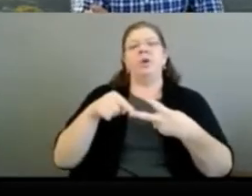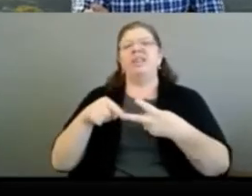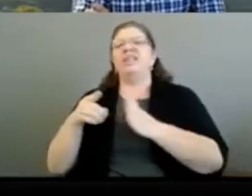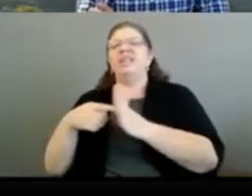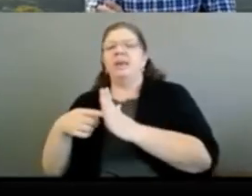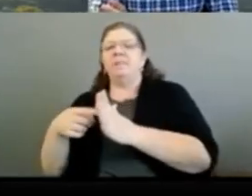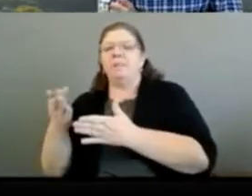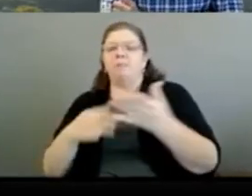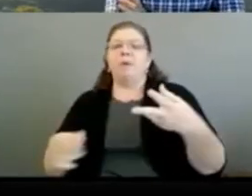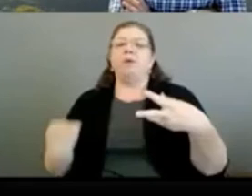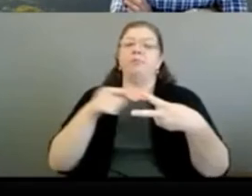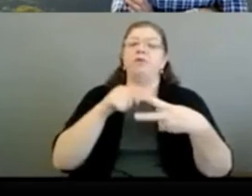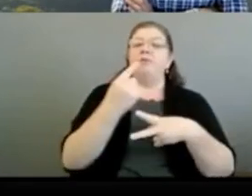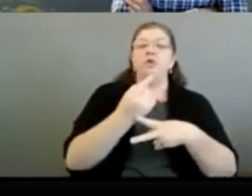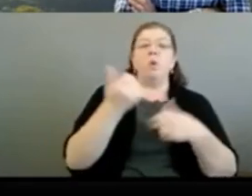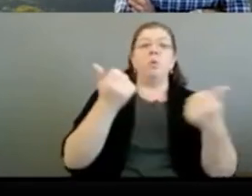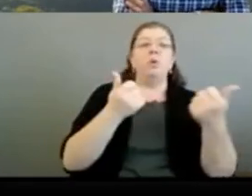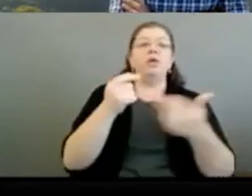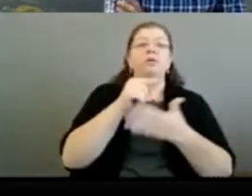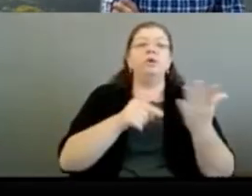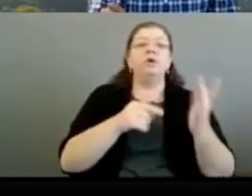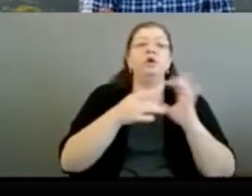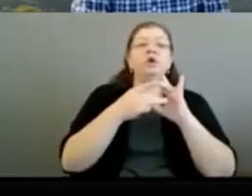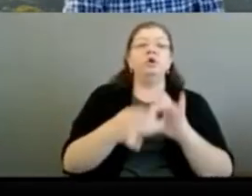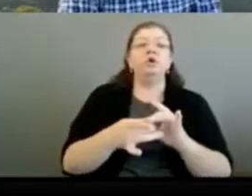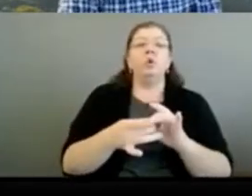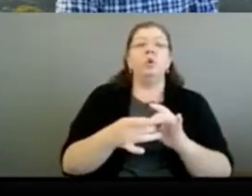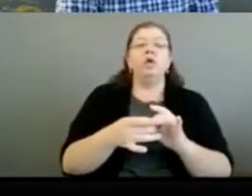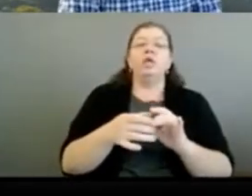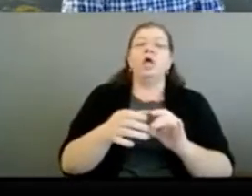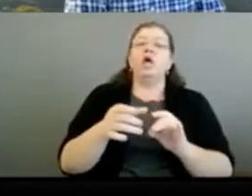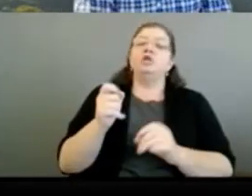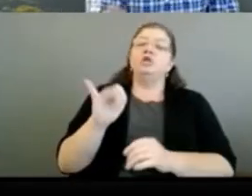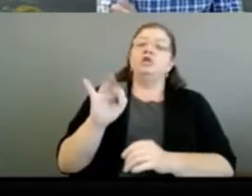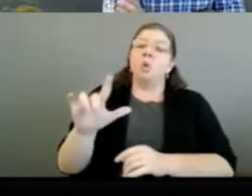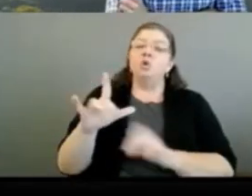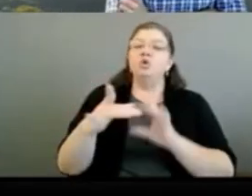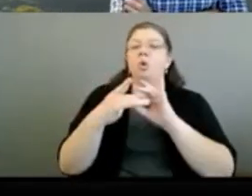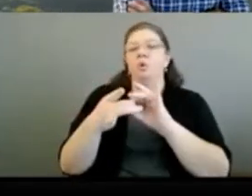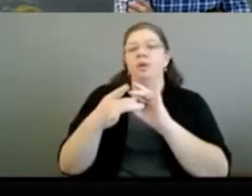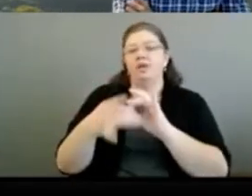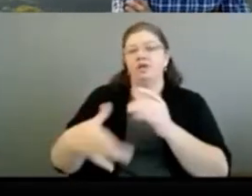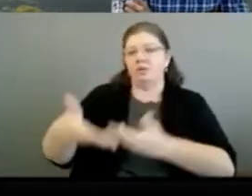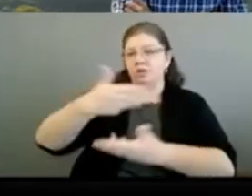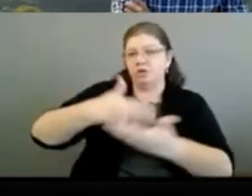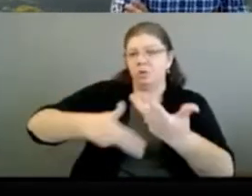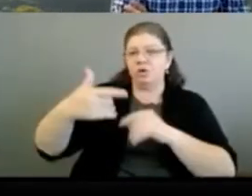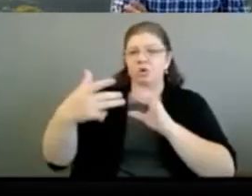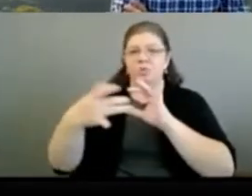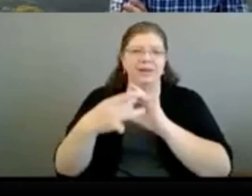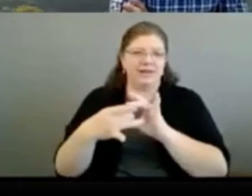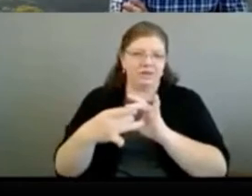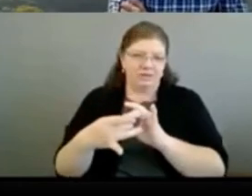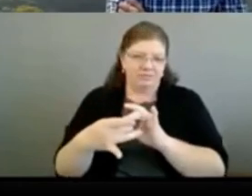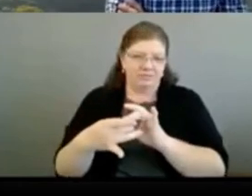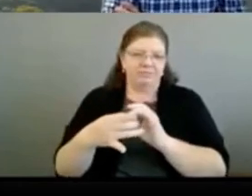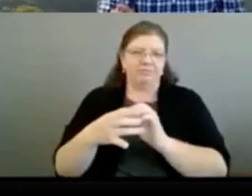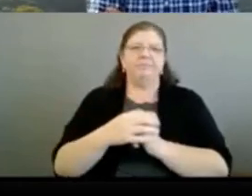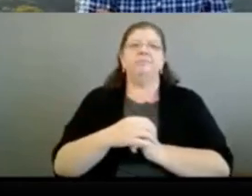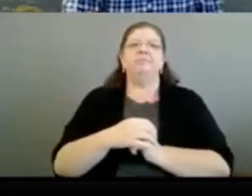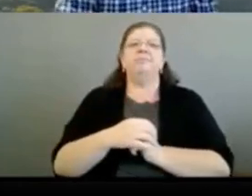is which of the following has to do with a social relationship? So this is just sort of just a chance to kind of check in on